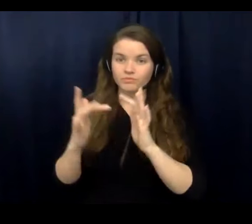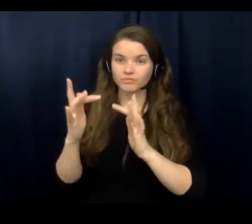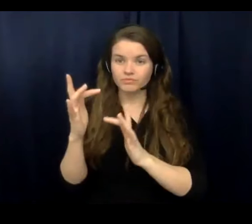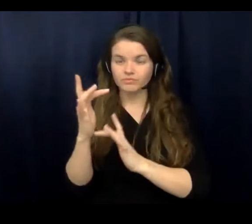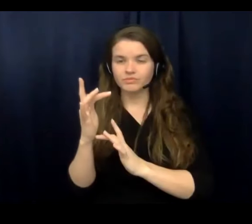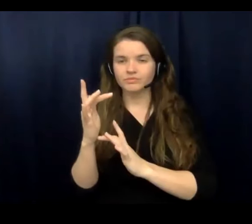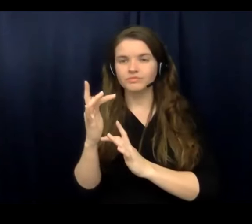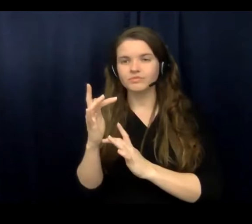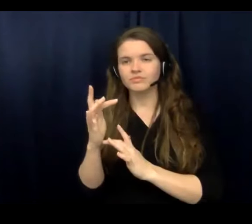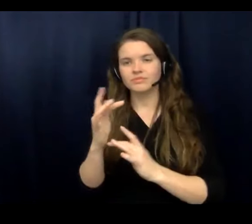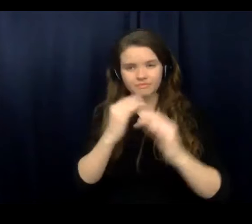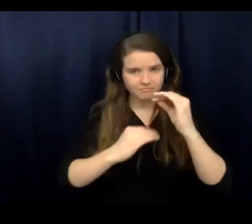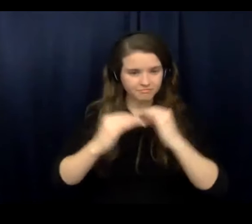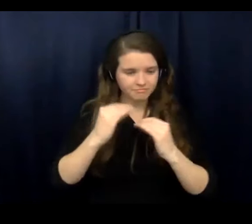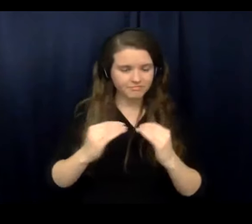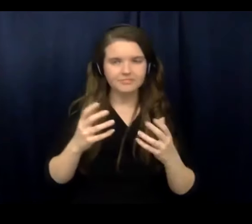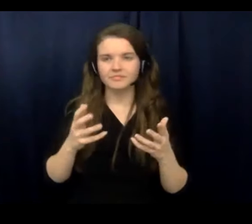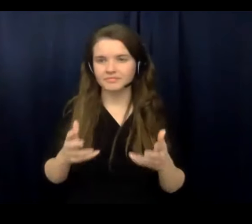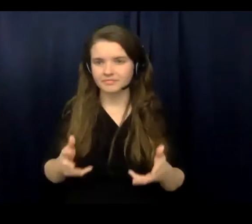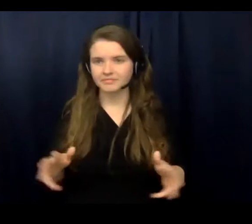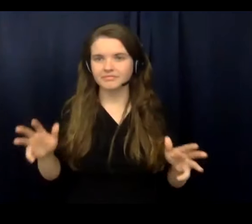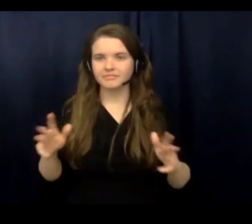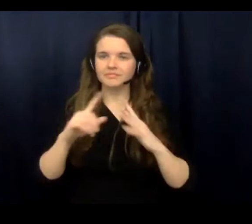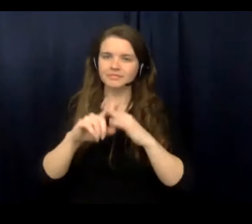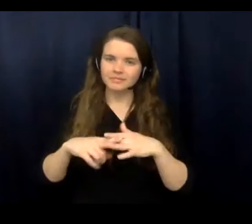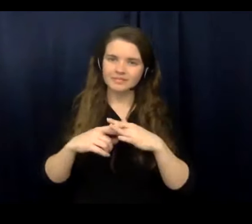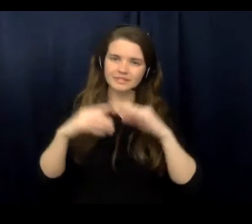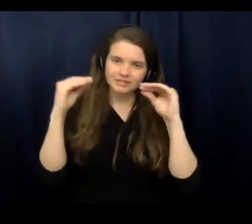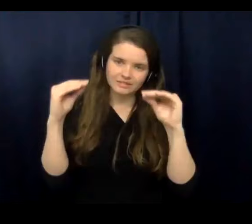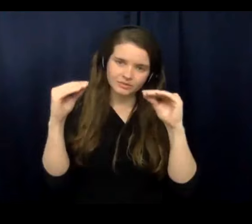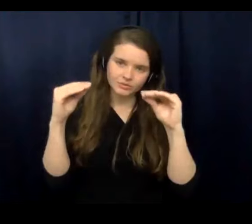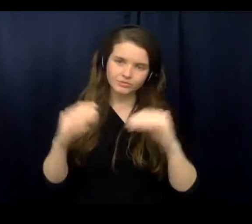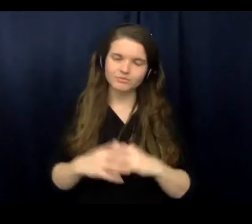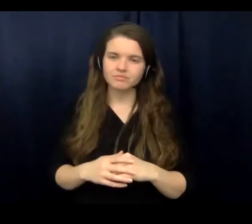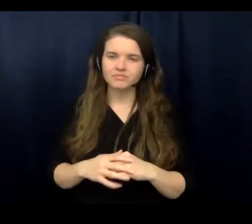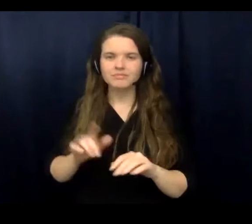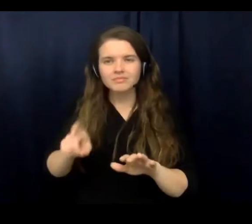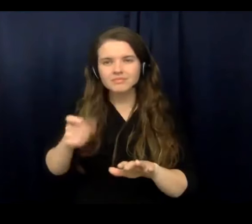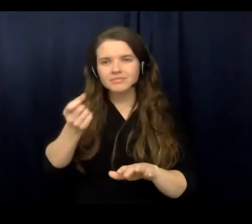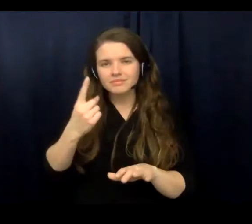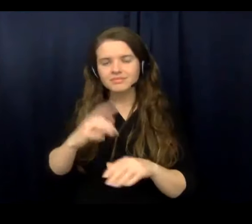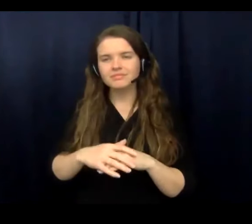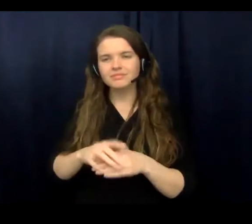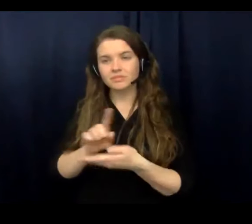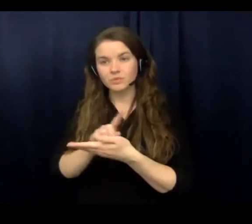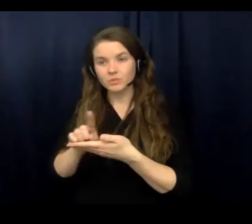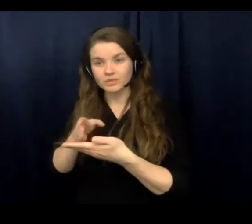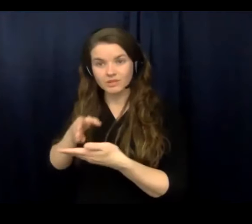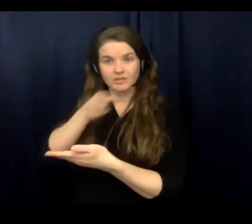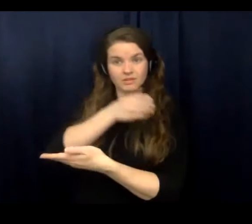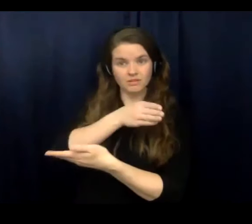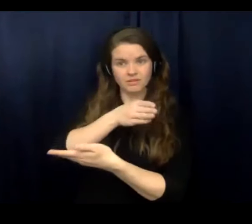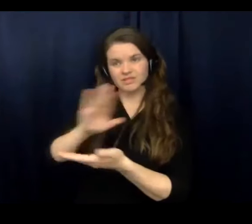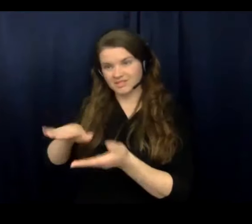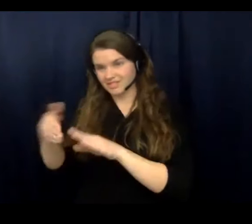meal, and he begins to teach them. Now you have to realize that the week prior to Jesus' death and resurrection is the most